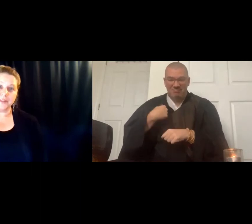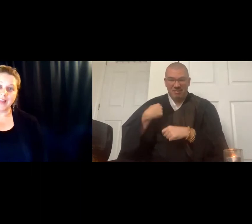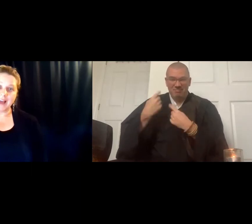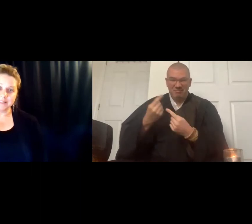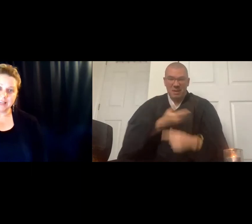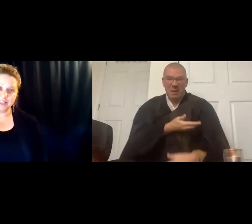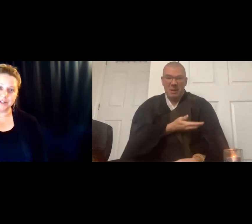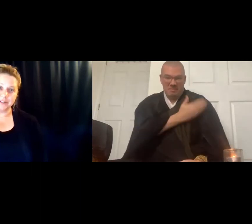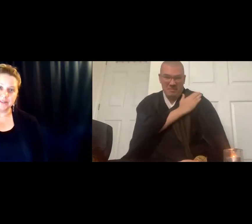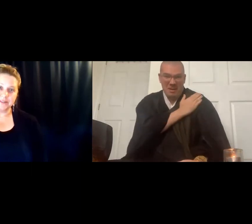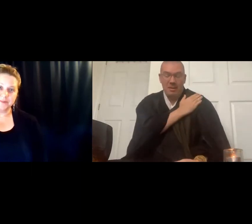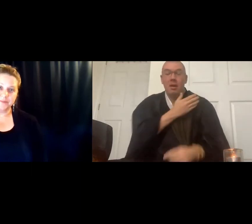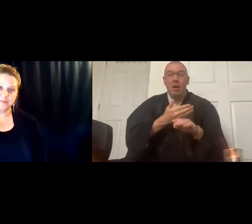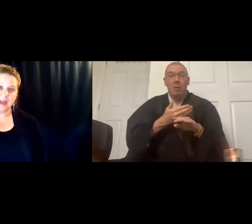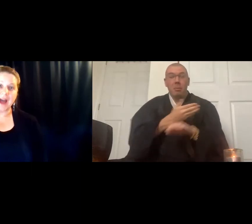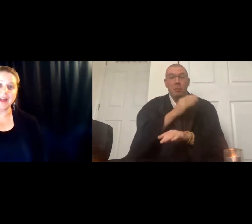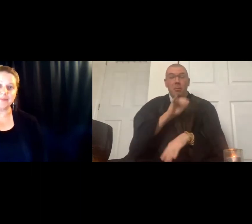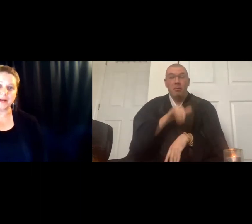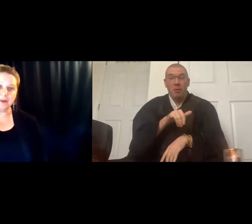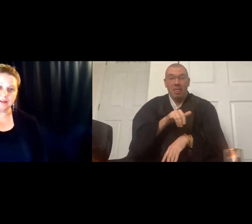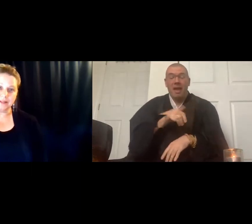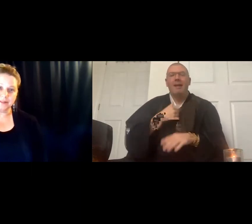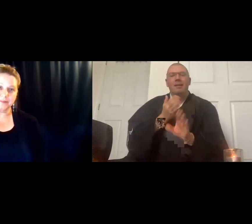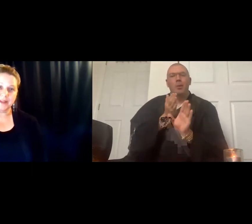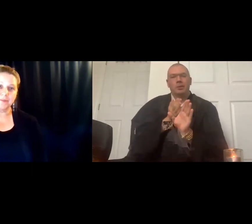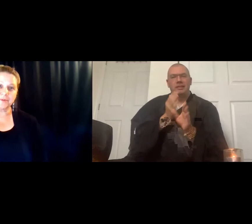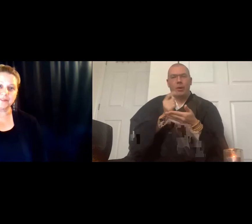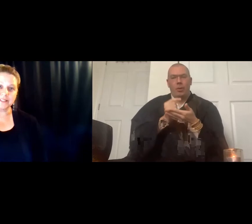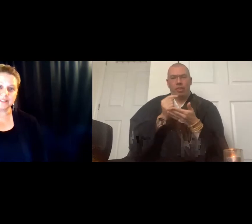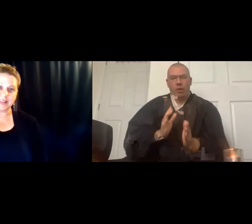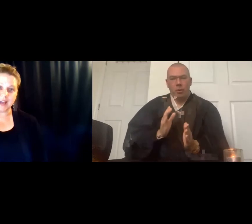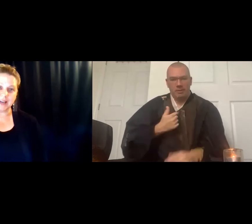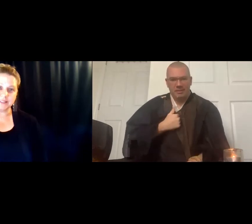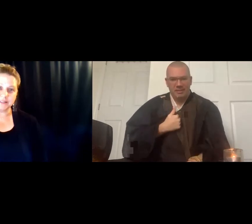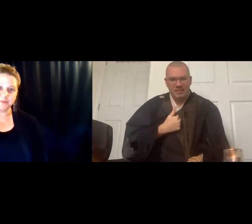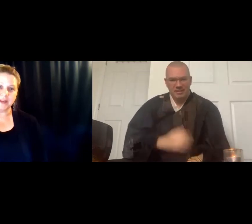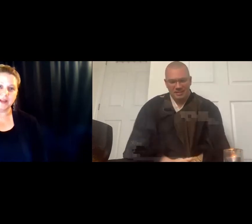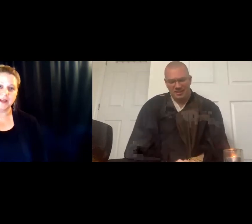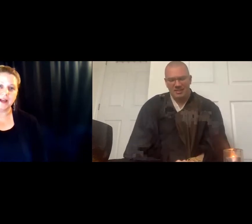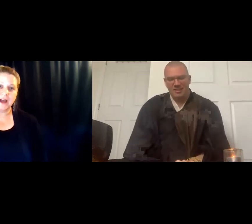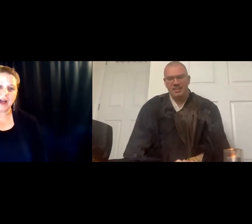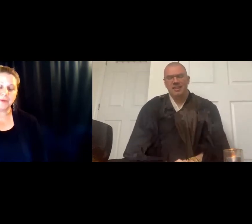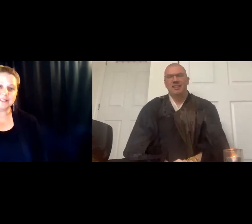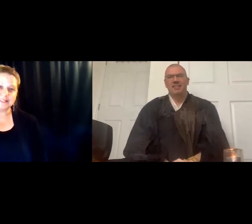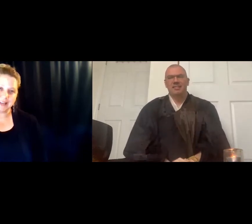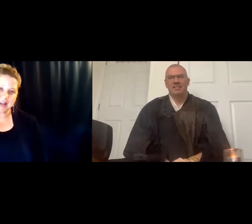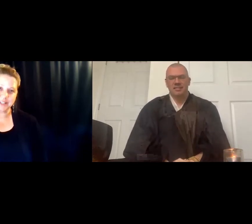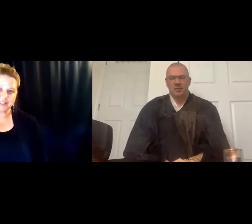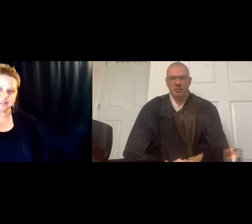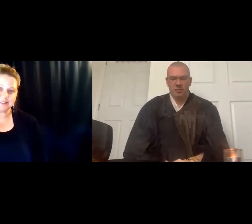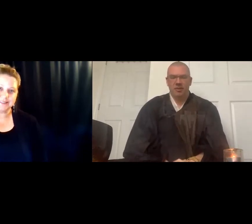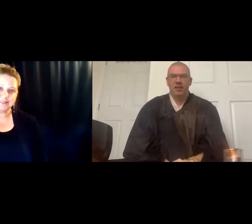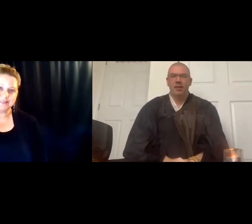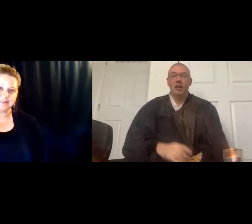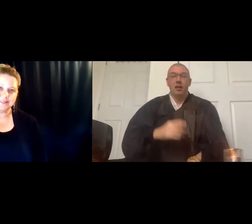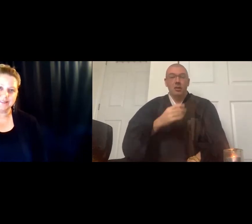For the last 10 years, I have been a monk. Previous to that, I was a